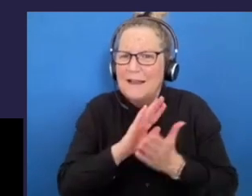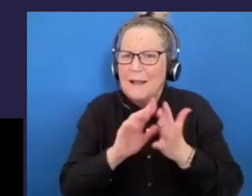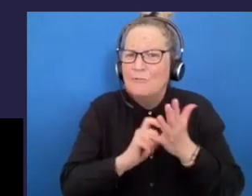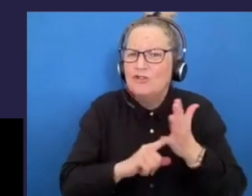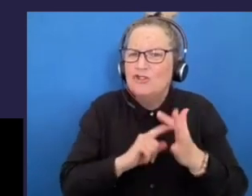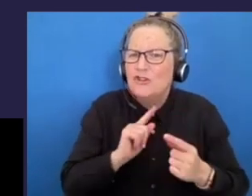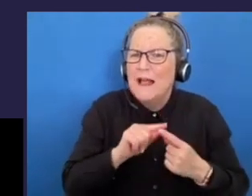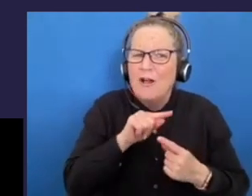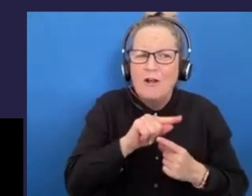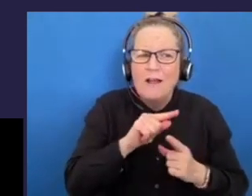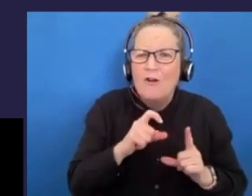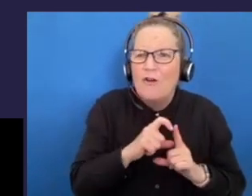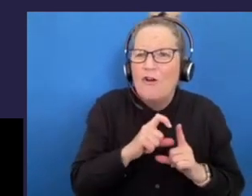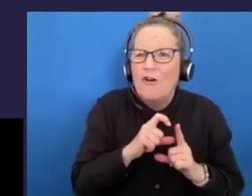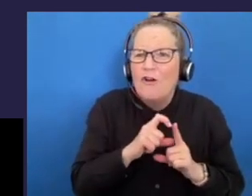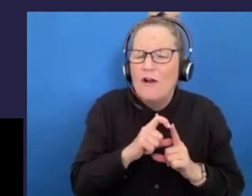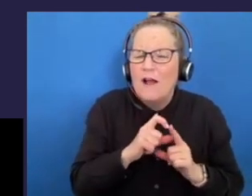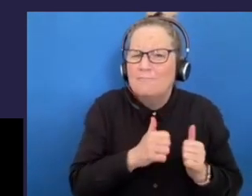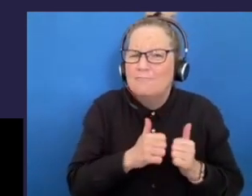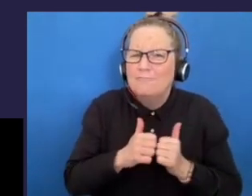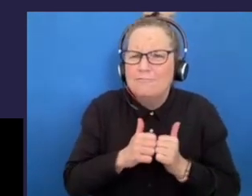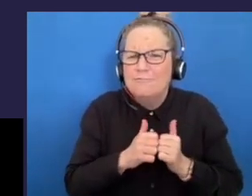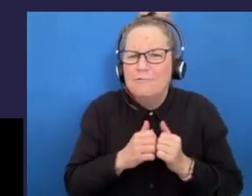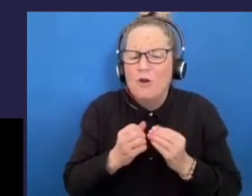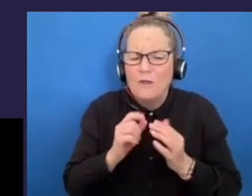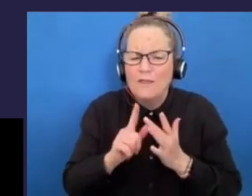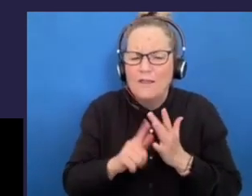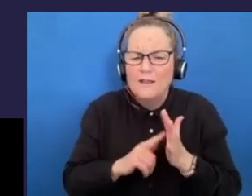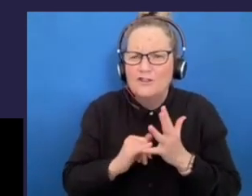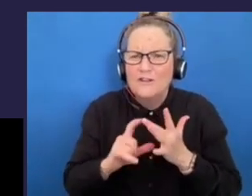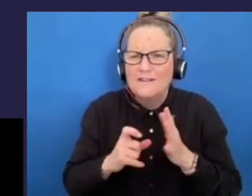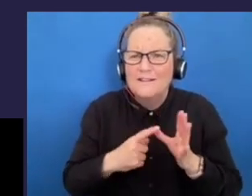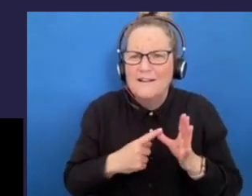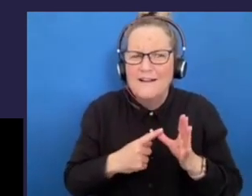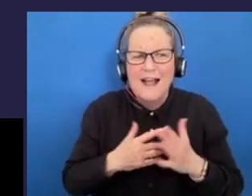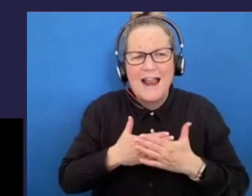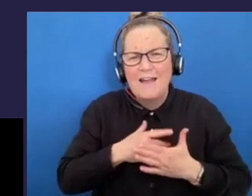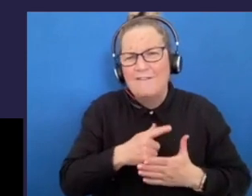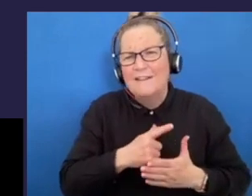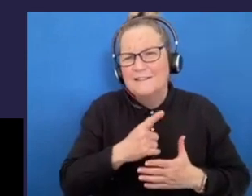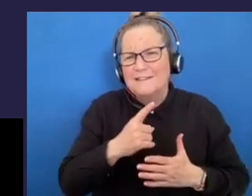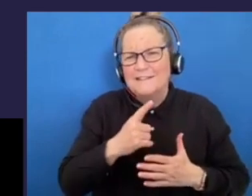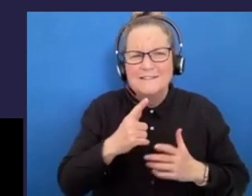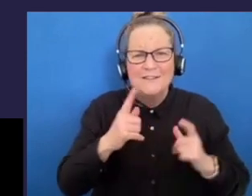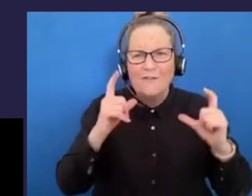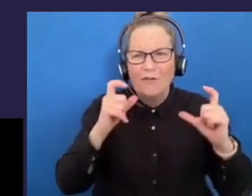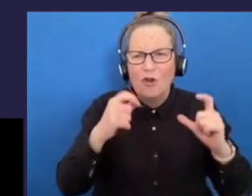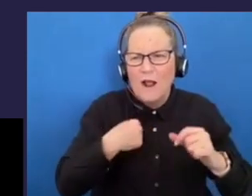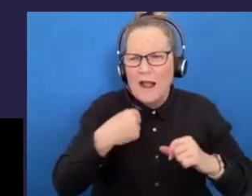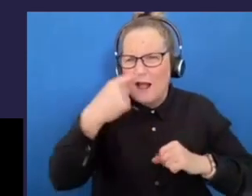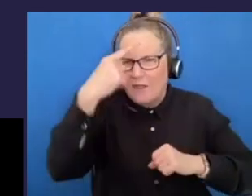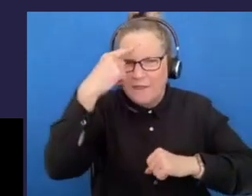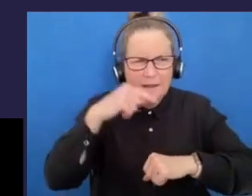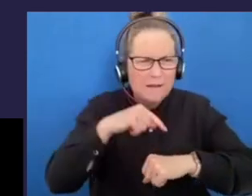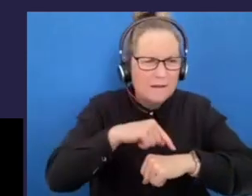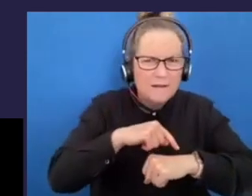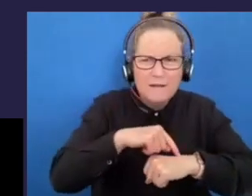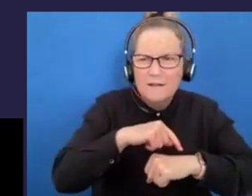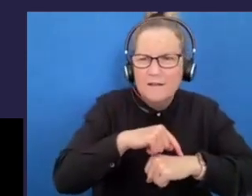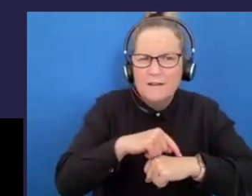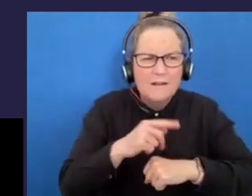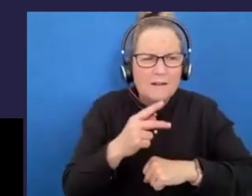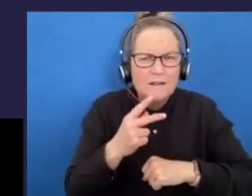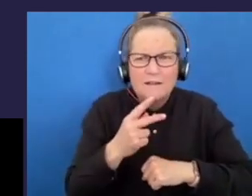life this way in solidarity with Jessica. So thank you very much. I think I'm close to 20 minutes somewhere,